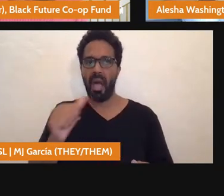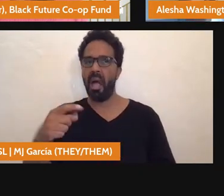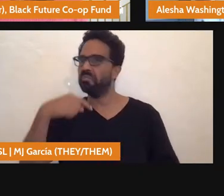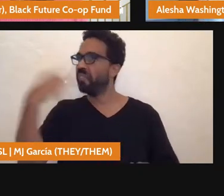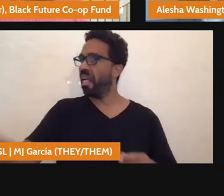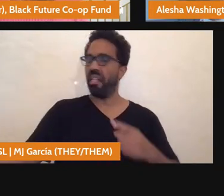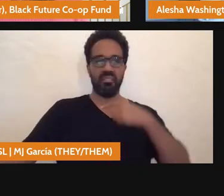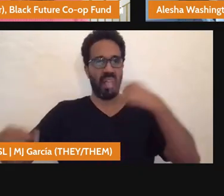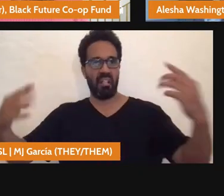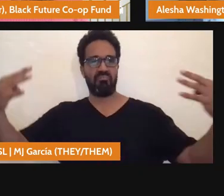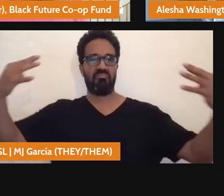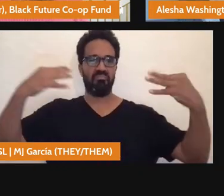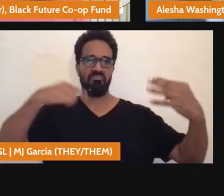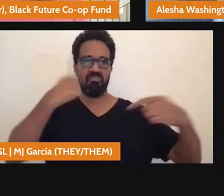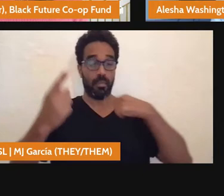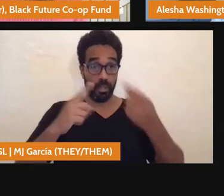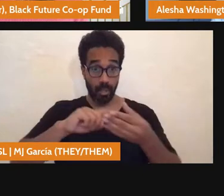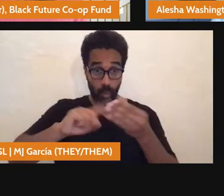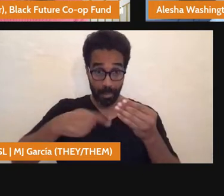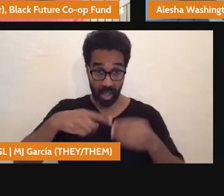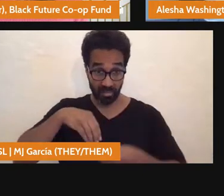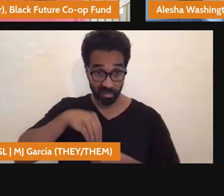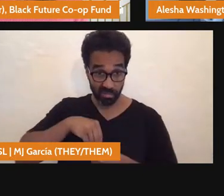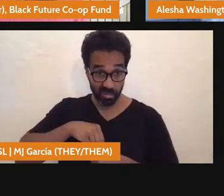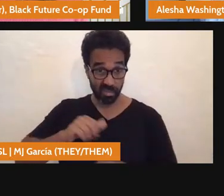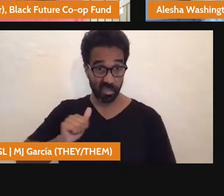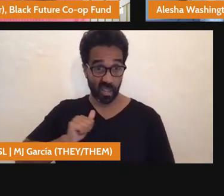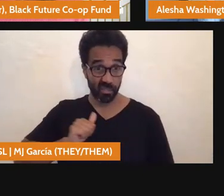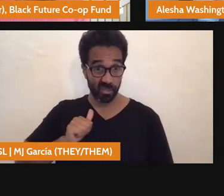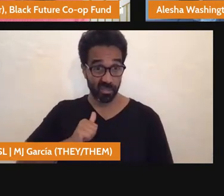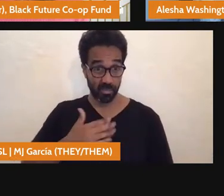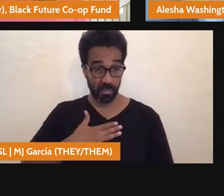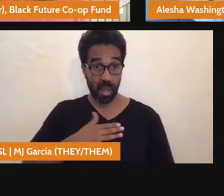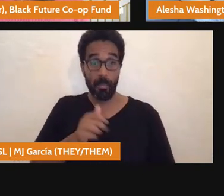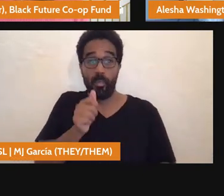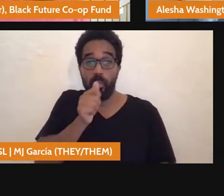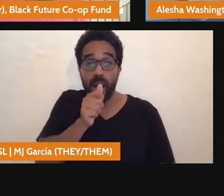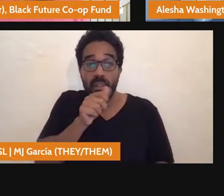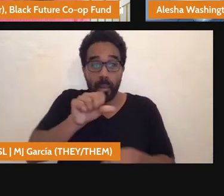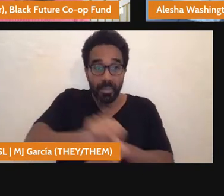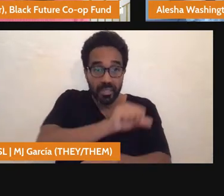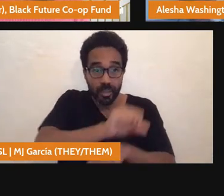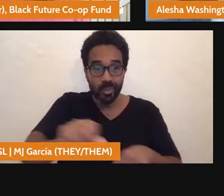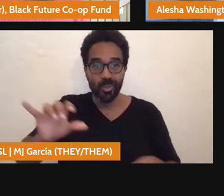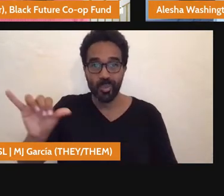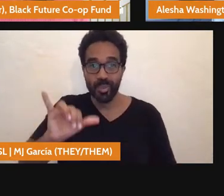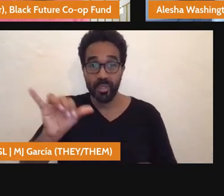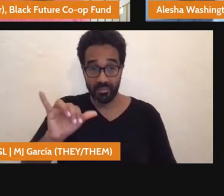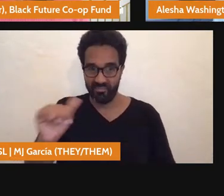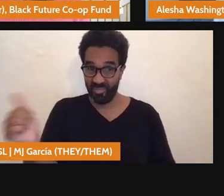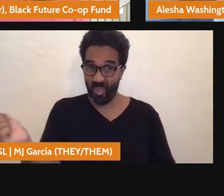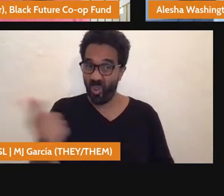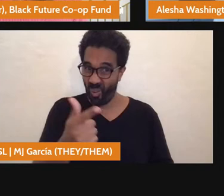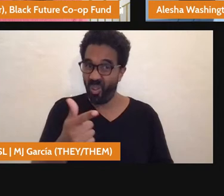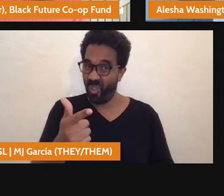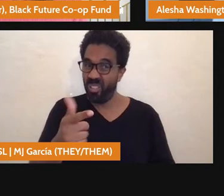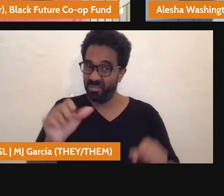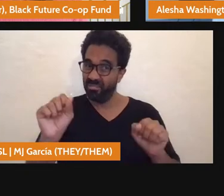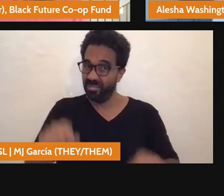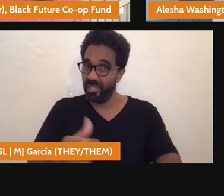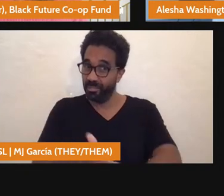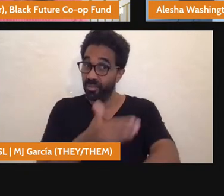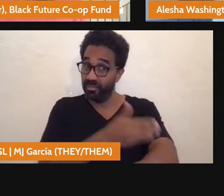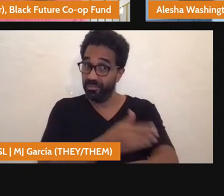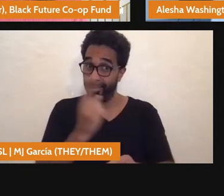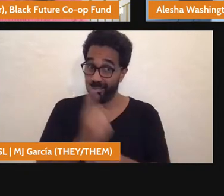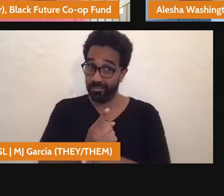in the world. It's about our own practices internally as well. And I think we all have work to do and know that we can go further in how we show up that way.